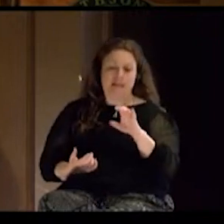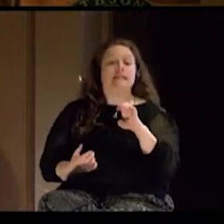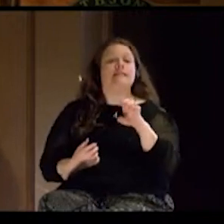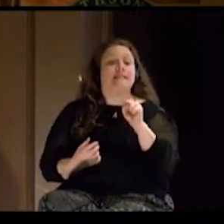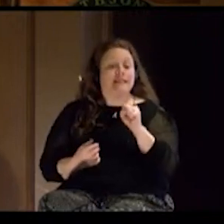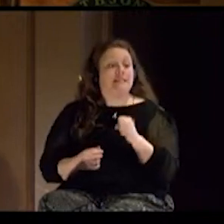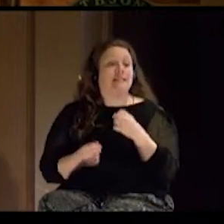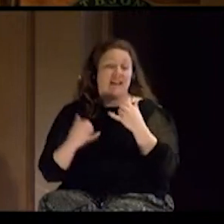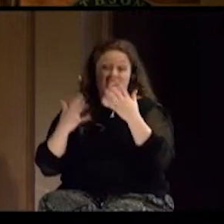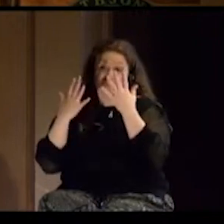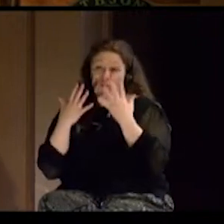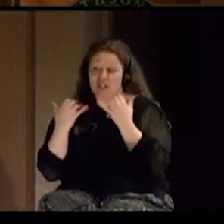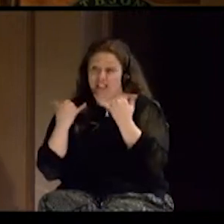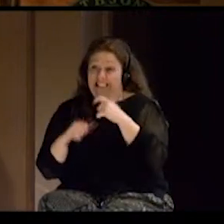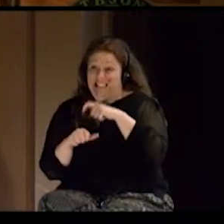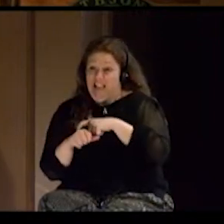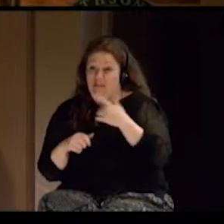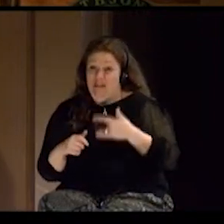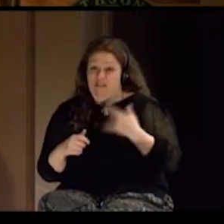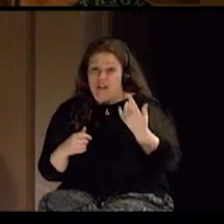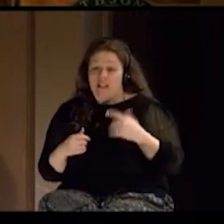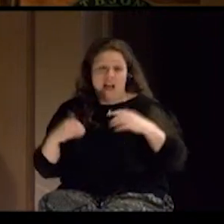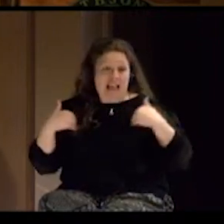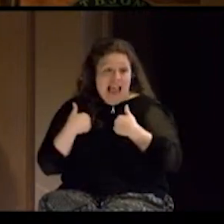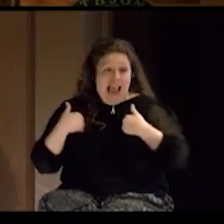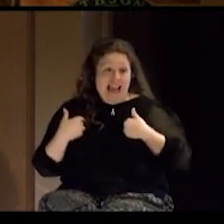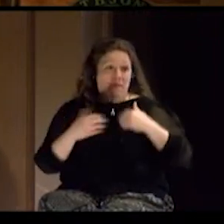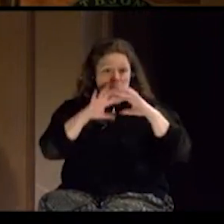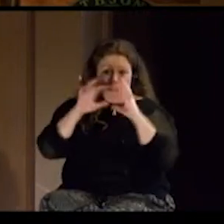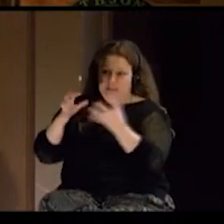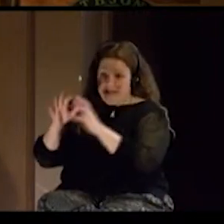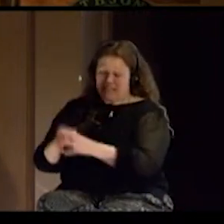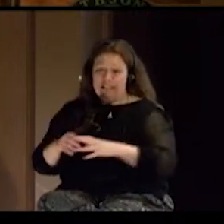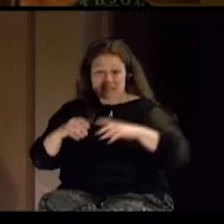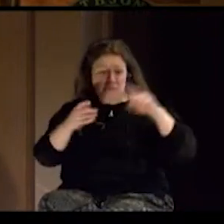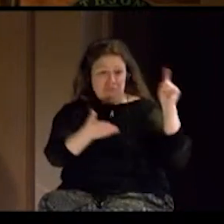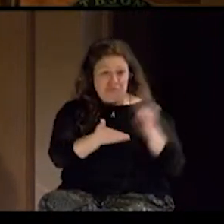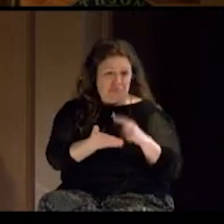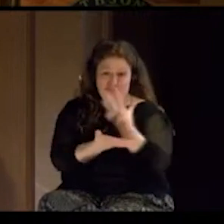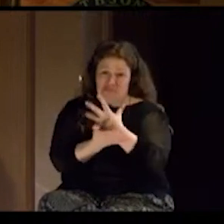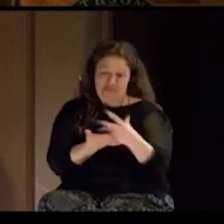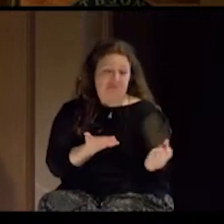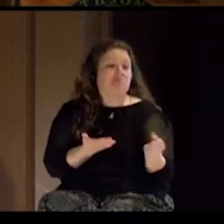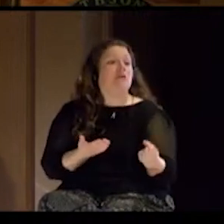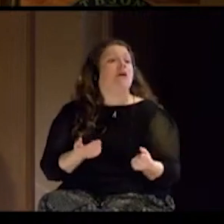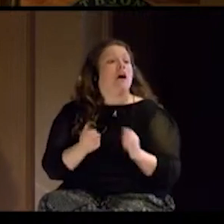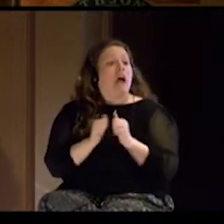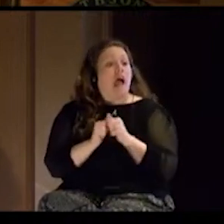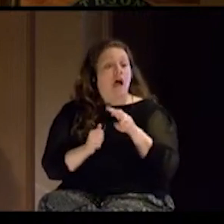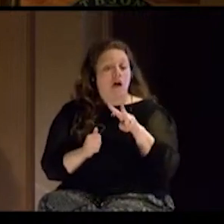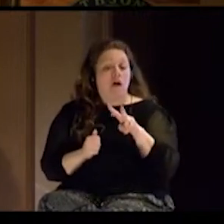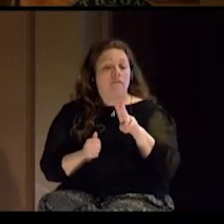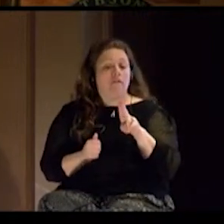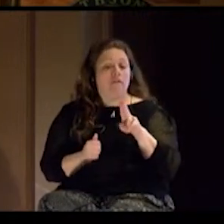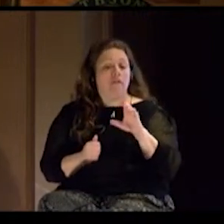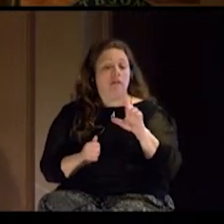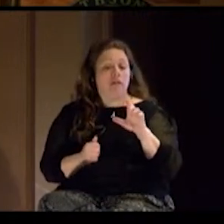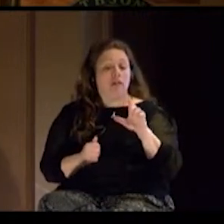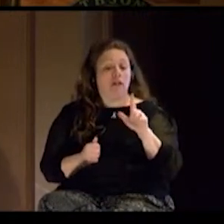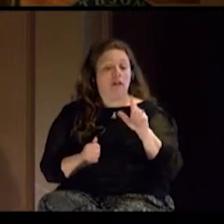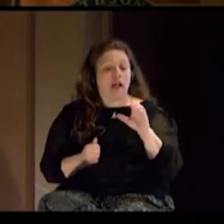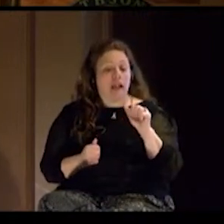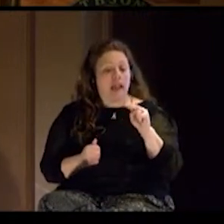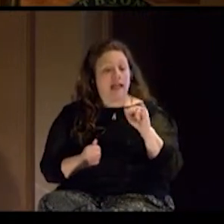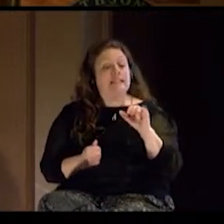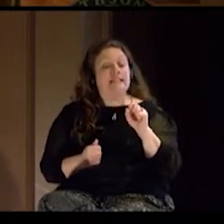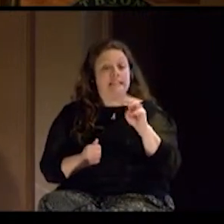time when we sometimes feel like we're losing them faster than we can describe them? How does volcanism change planets and impact humanity